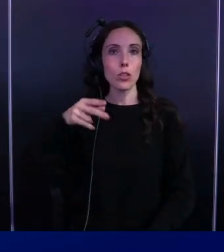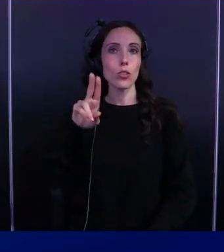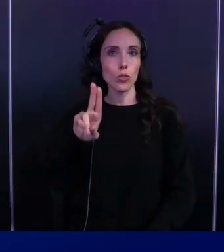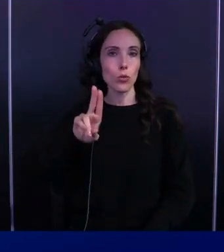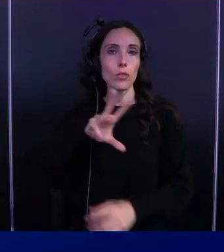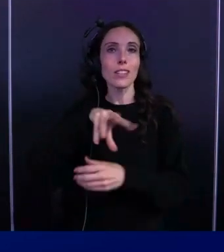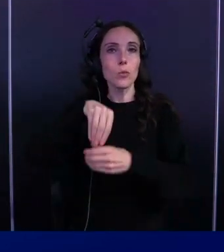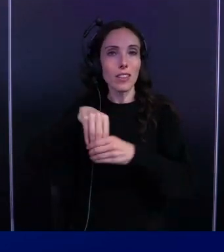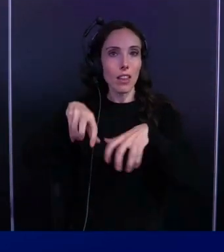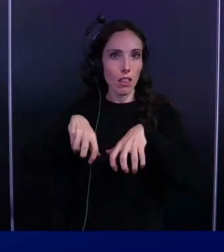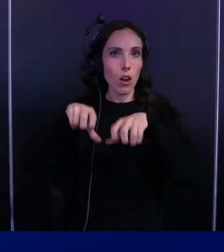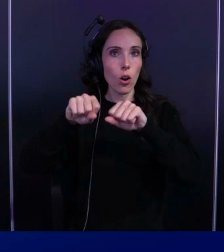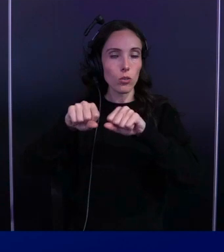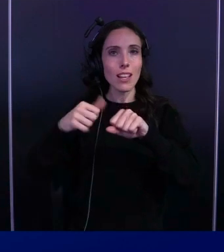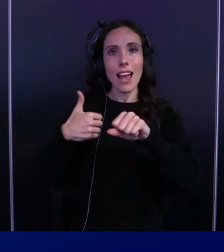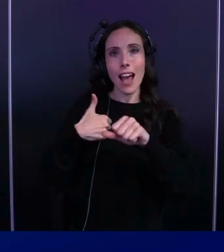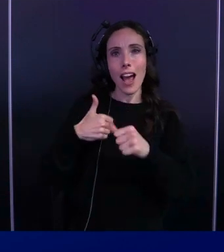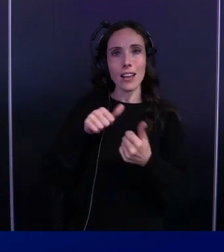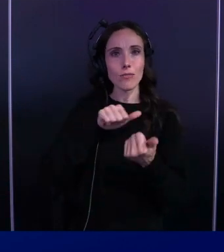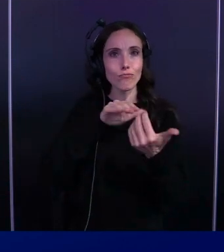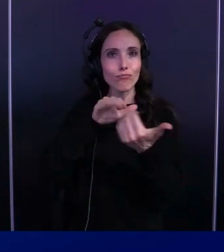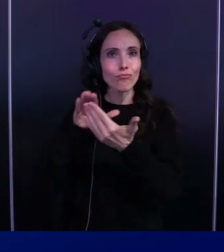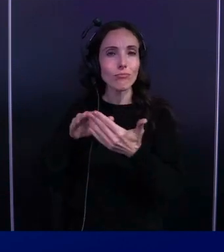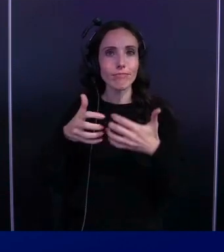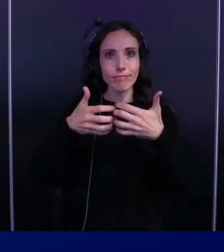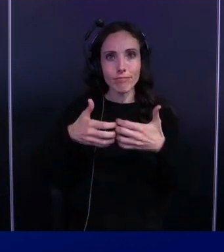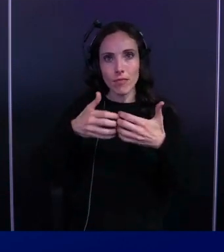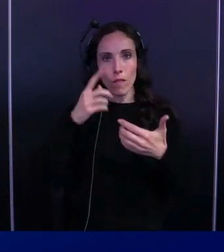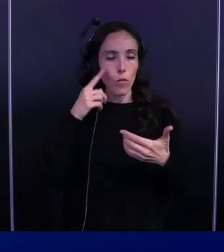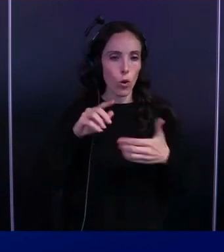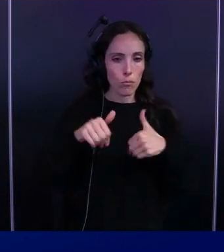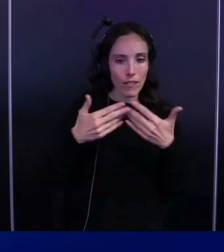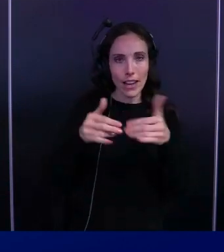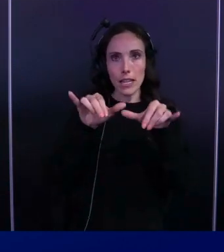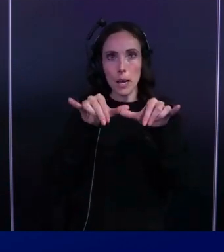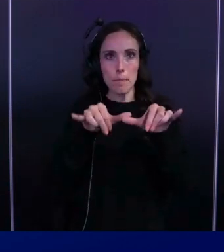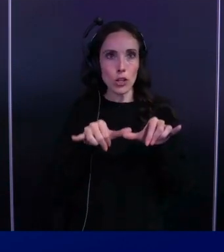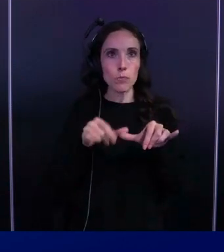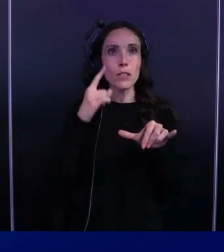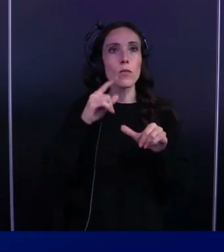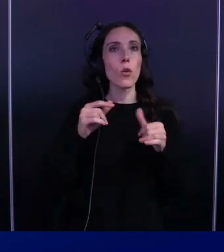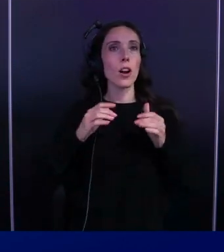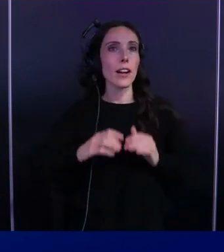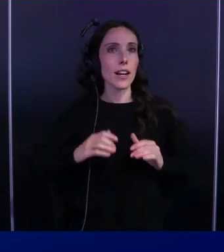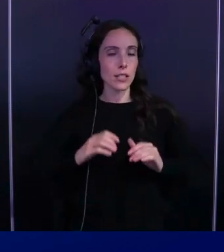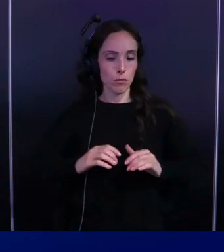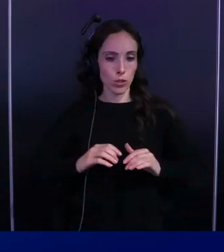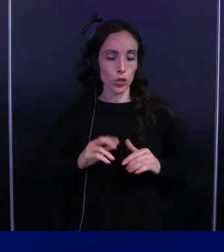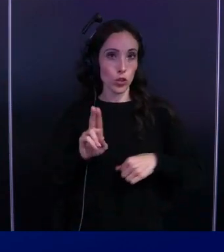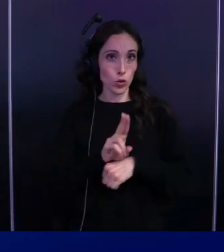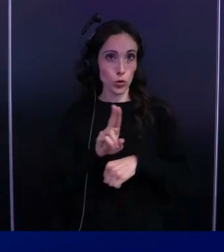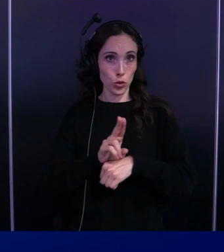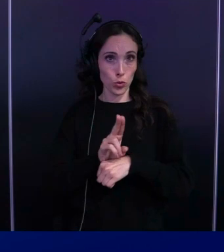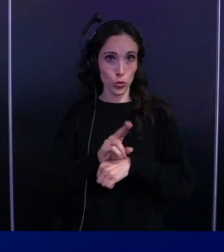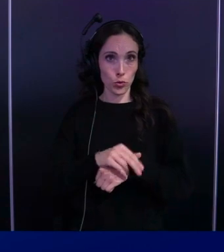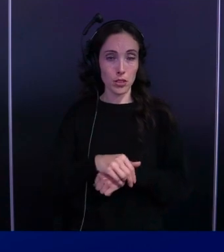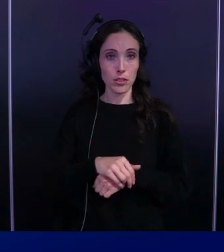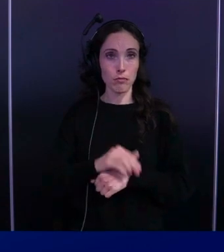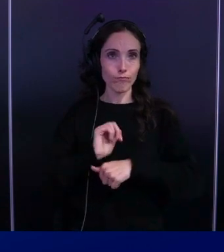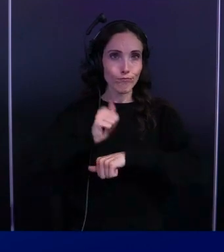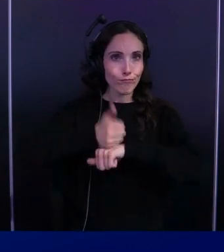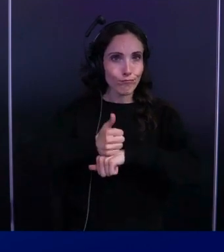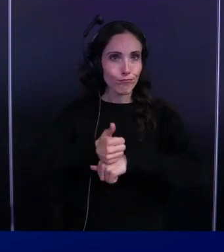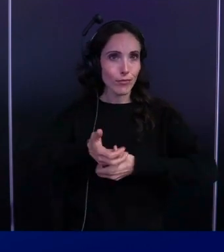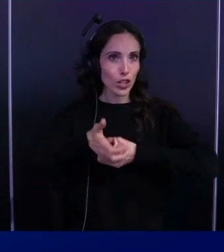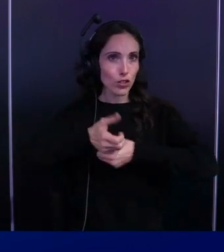has mechanisms in place through which it provides measurements that customers can then use as part of attestation to establish trust